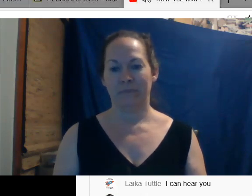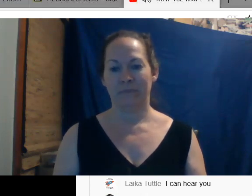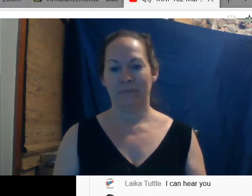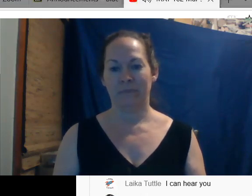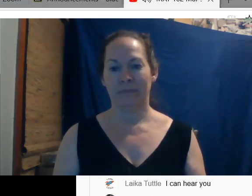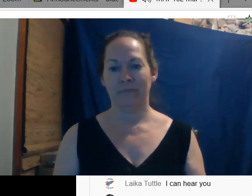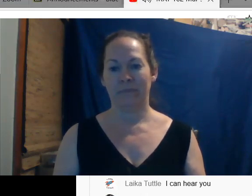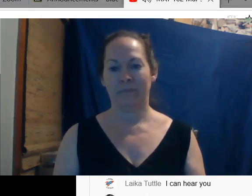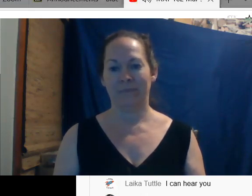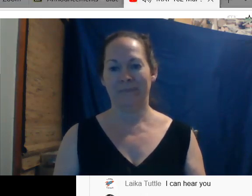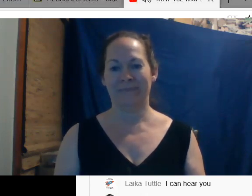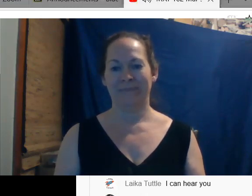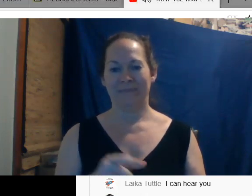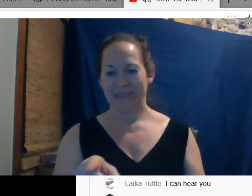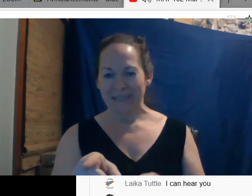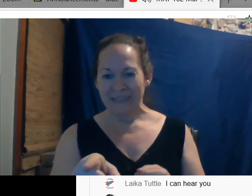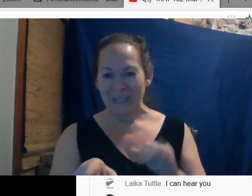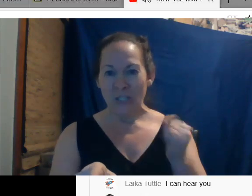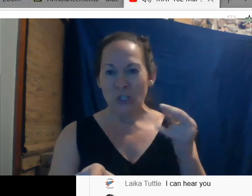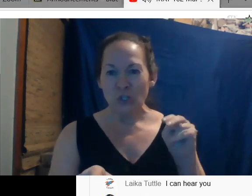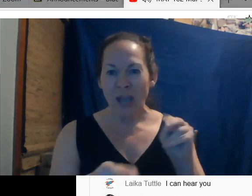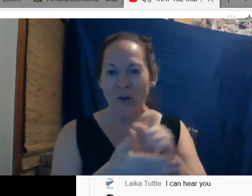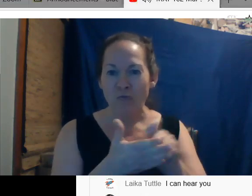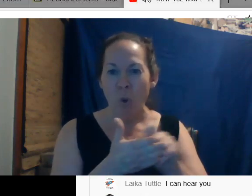everything. It is easier.